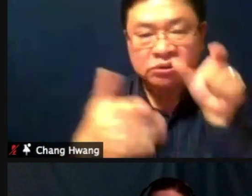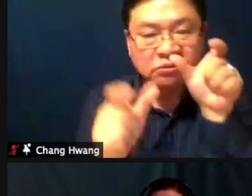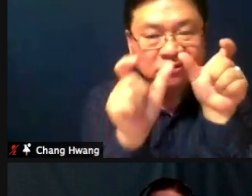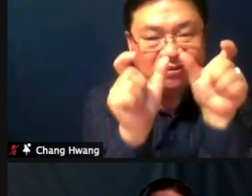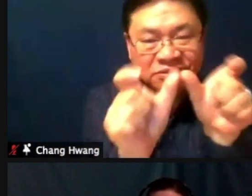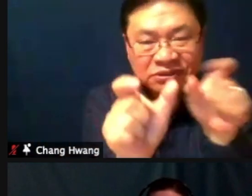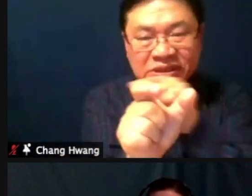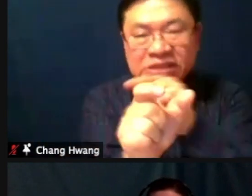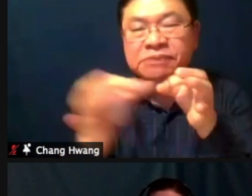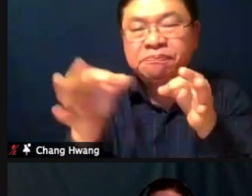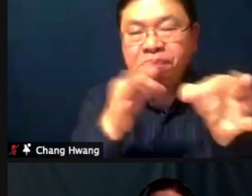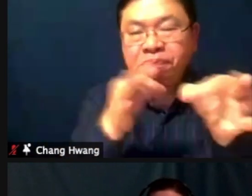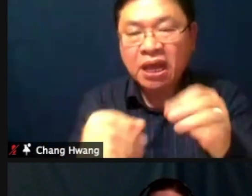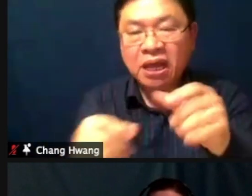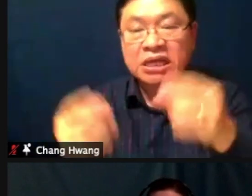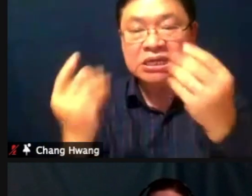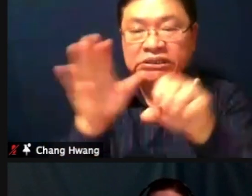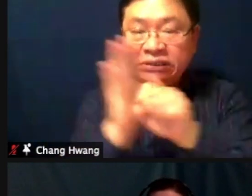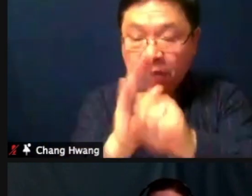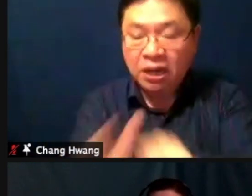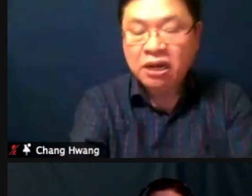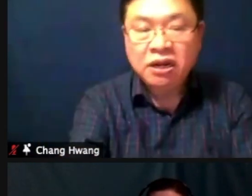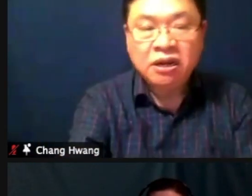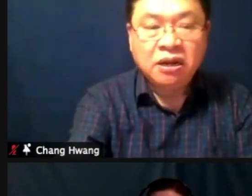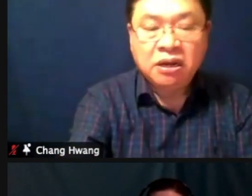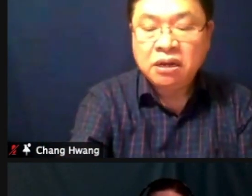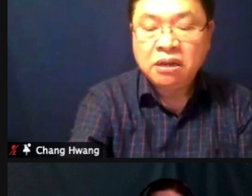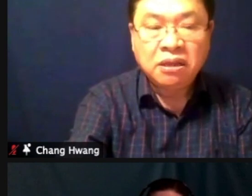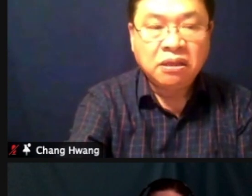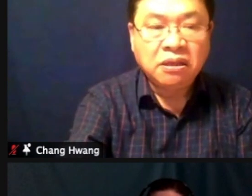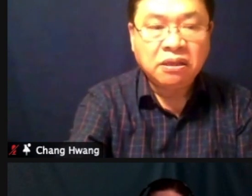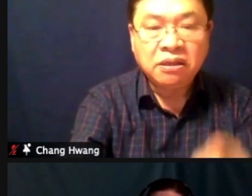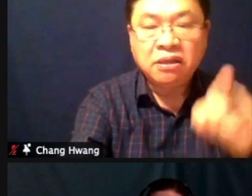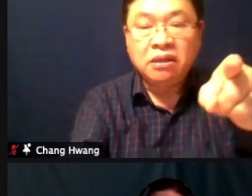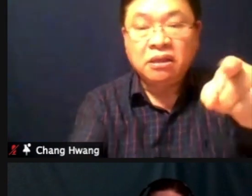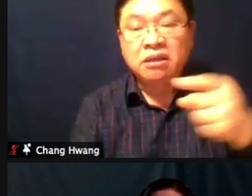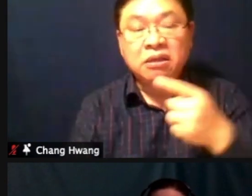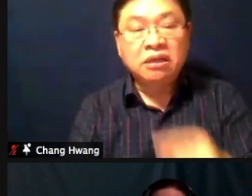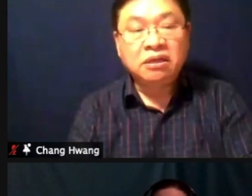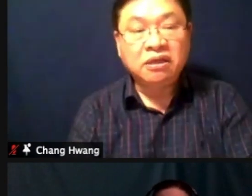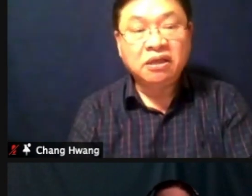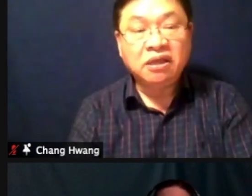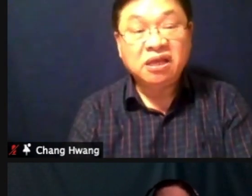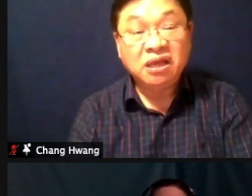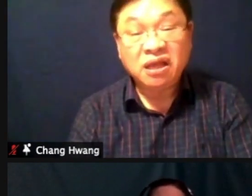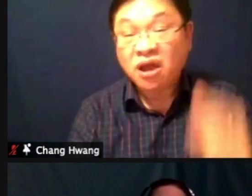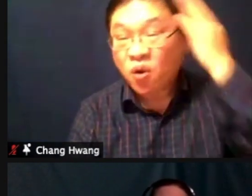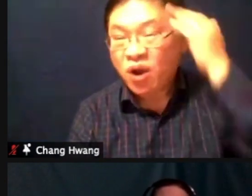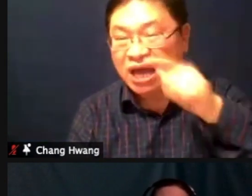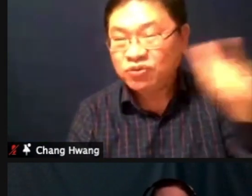And there are no pictures. You can see there's some words, some explanations. I'll give you an example here.